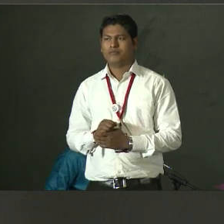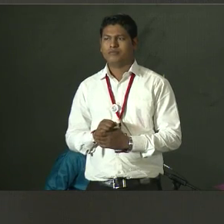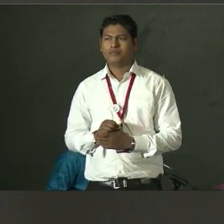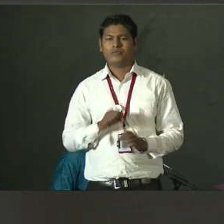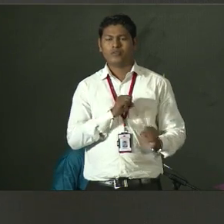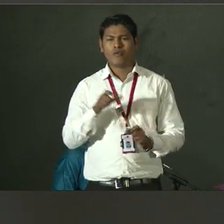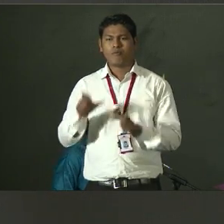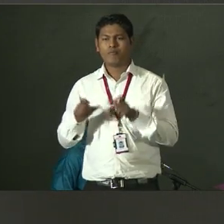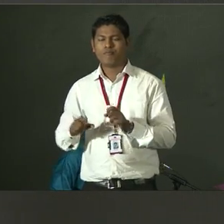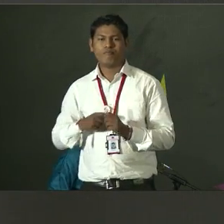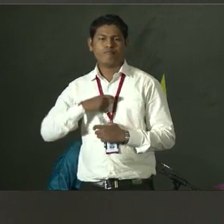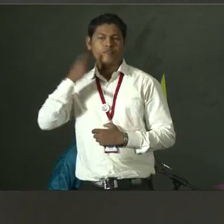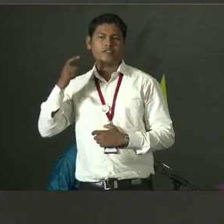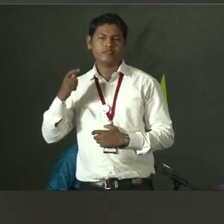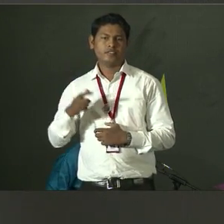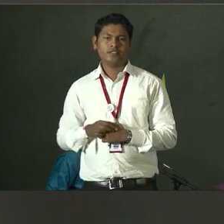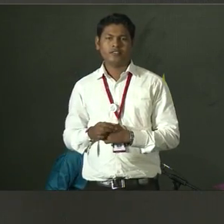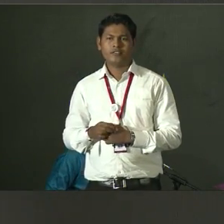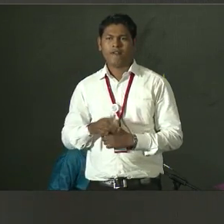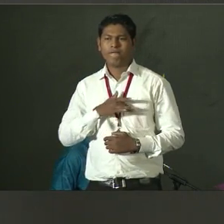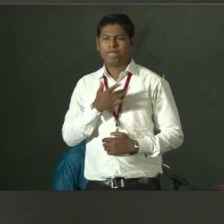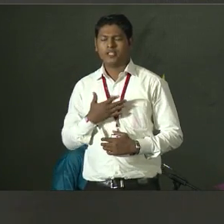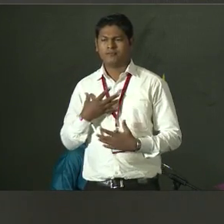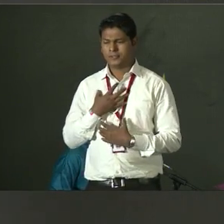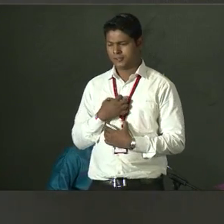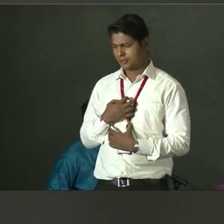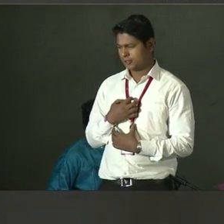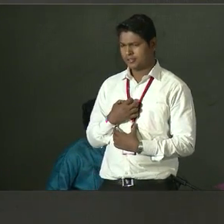co-professionals feel jealous about what I do today.